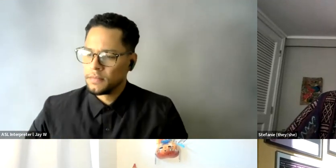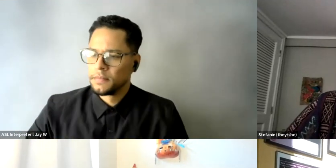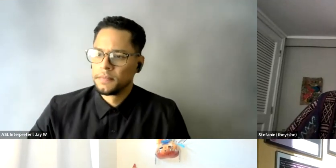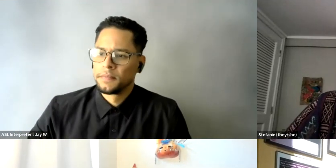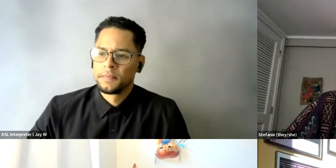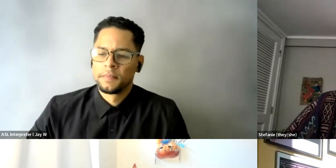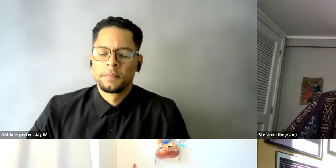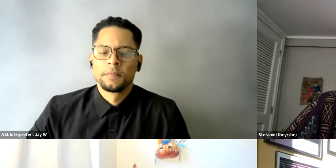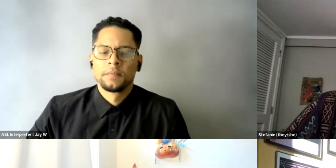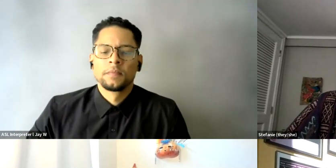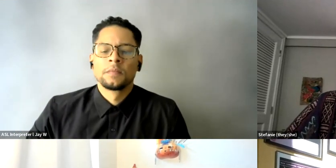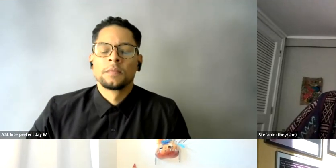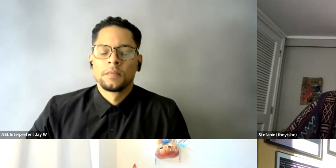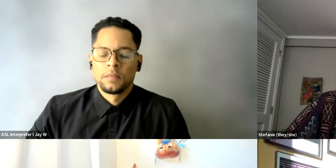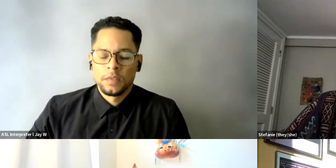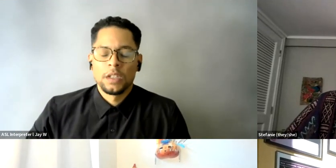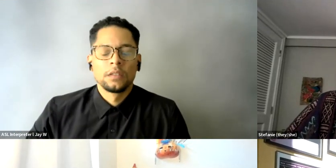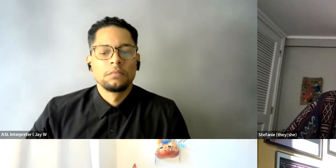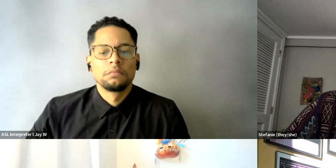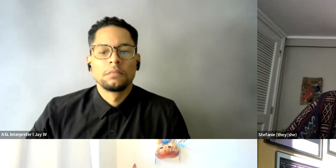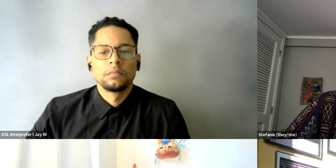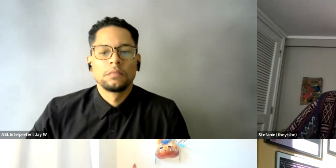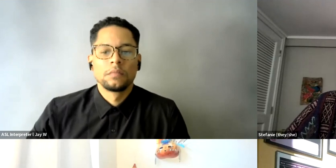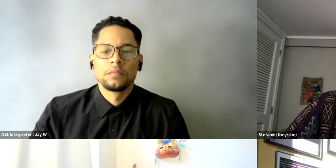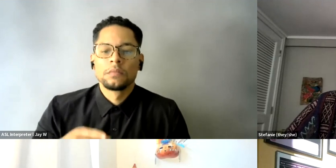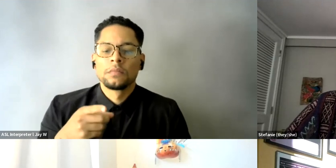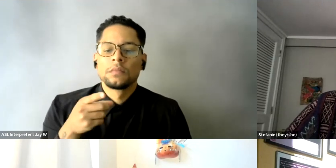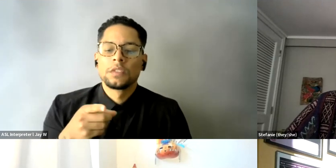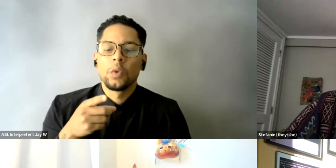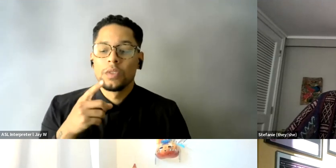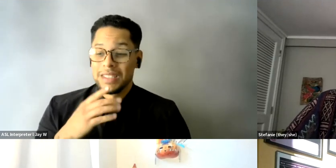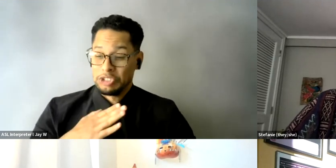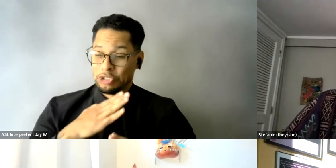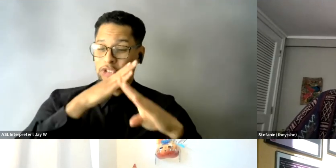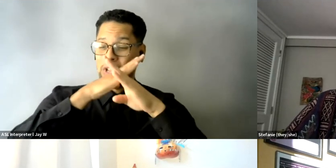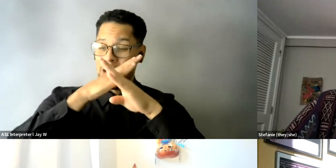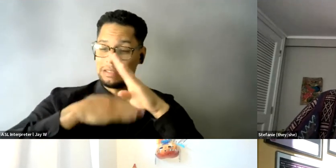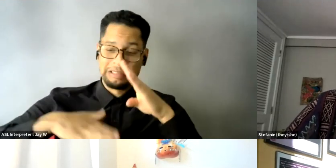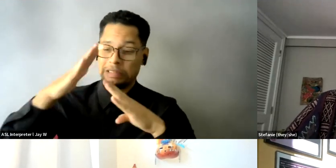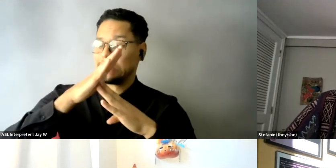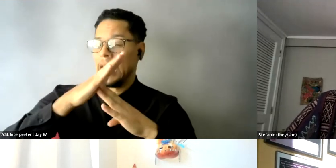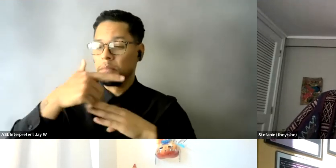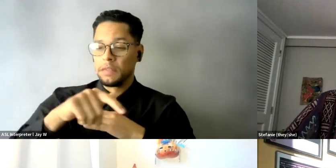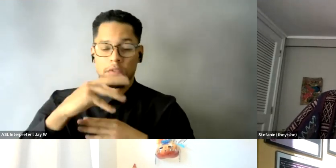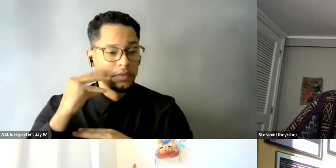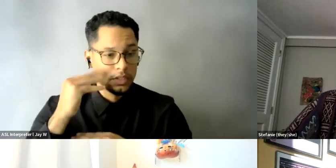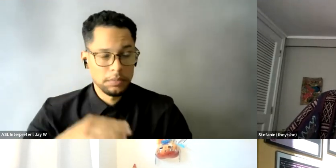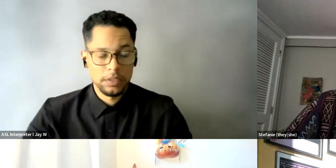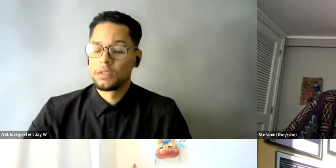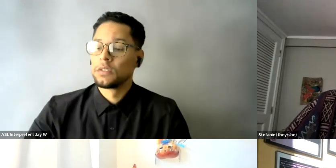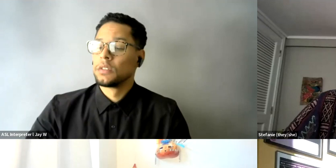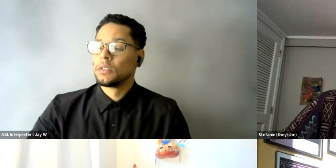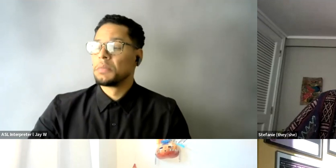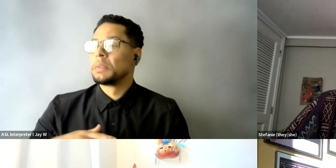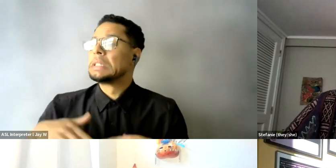the biggest challenges or pitfalls you've faced in movement work? What about your biggest discoveries and